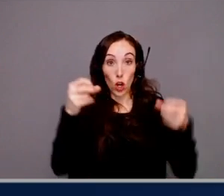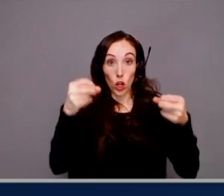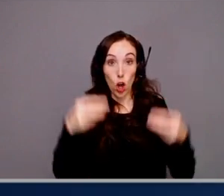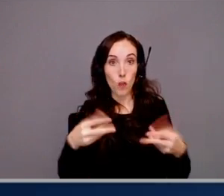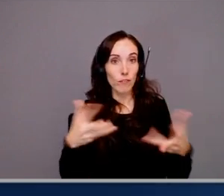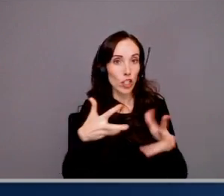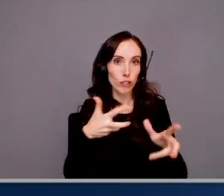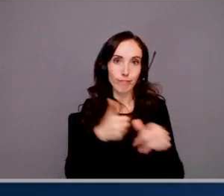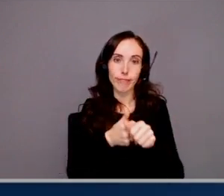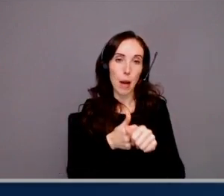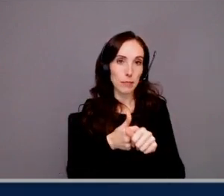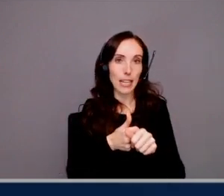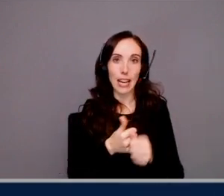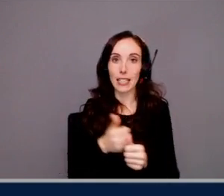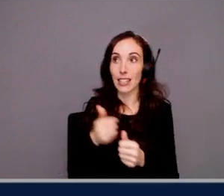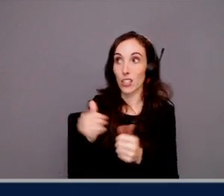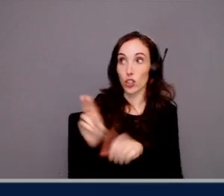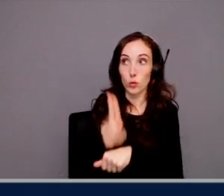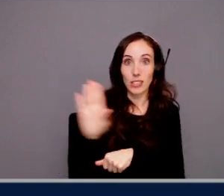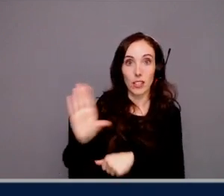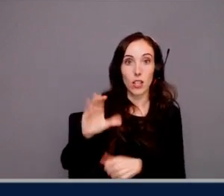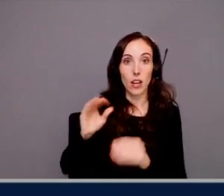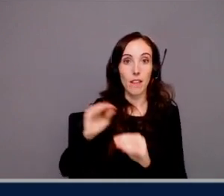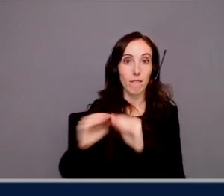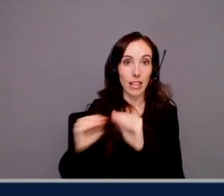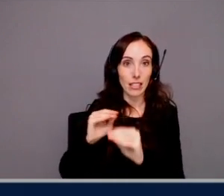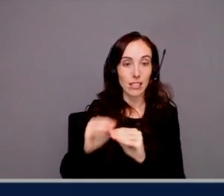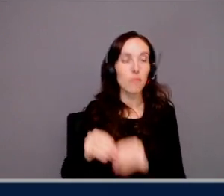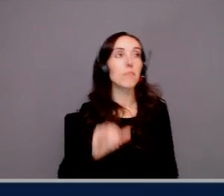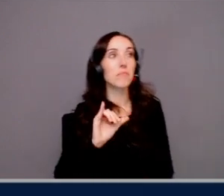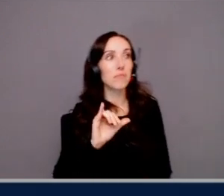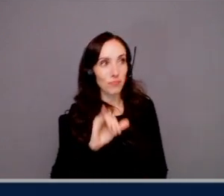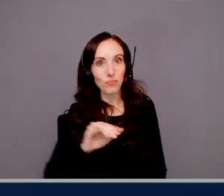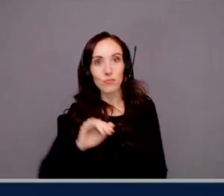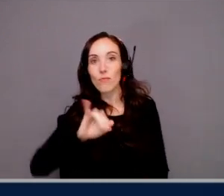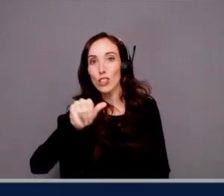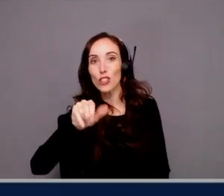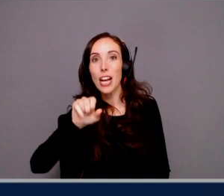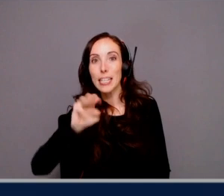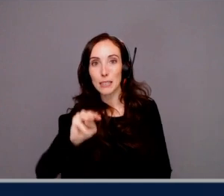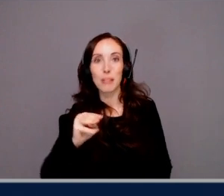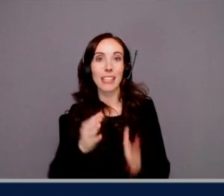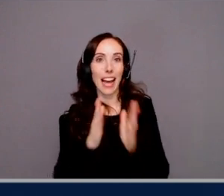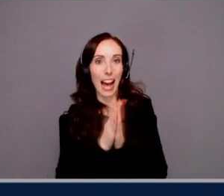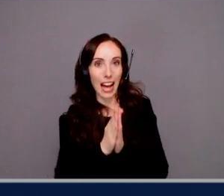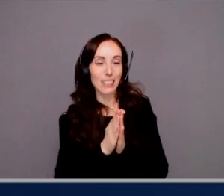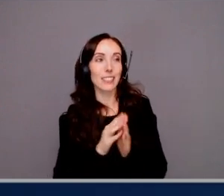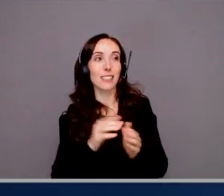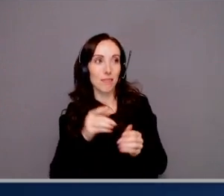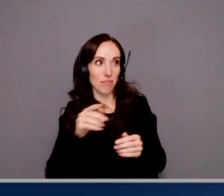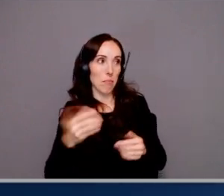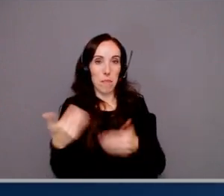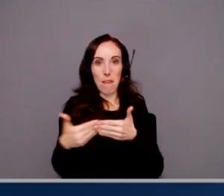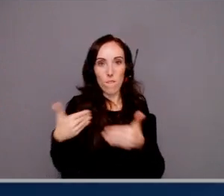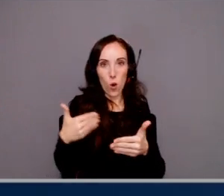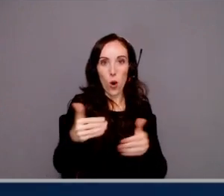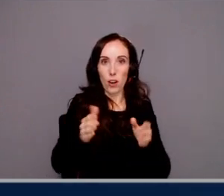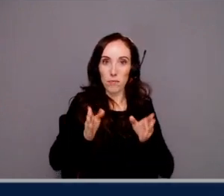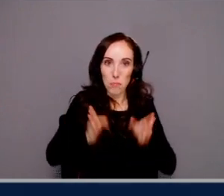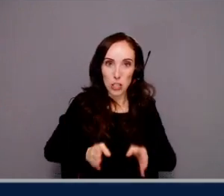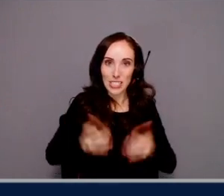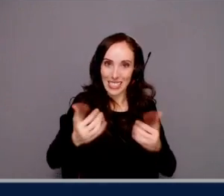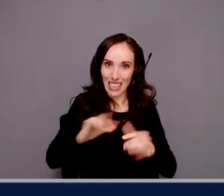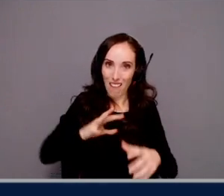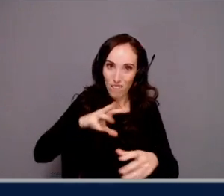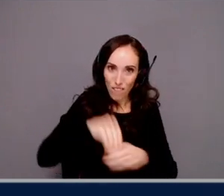with the code fix I just had. All right, so that's where Jasmine was asking if there's still a human in the loop. Nothing's being changed without your permission as Nope. the developer. Yeah. You get to look at it and